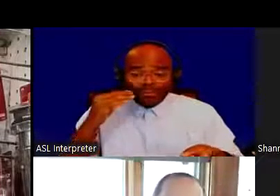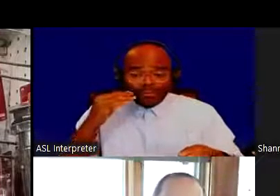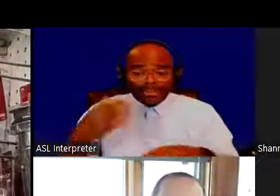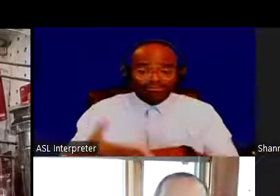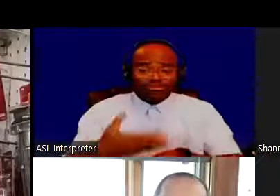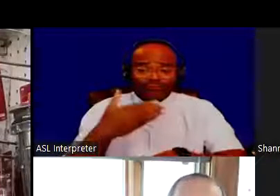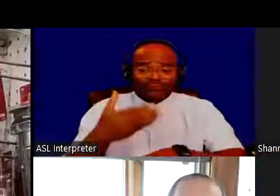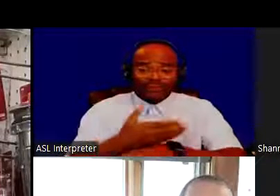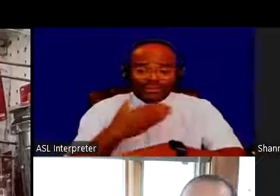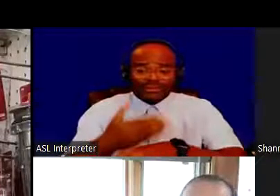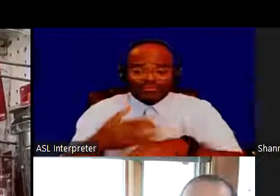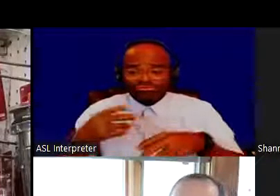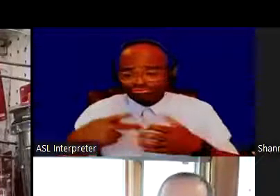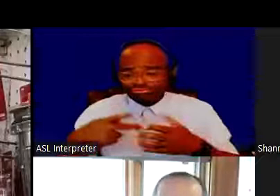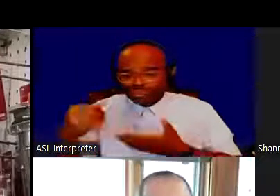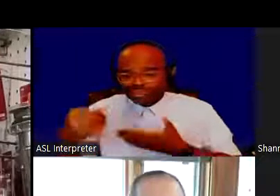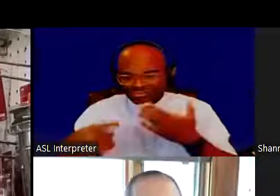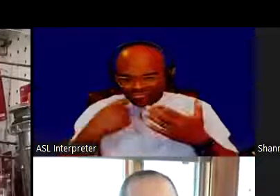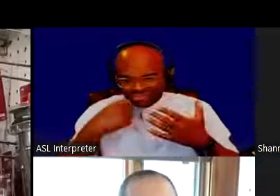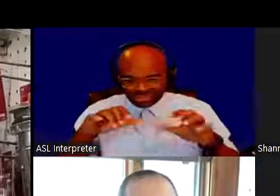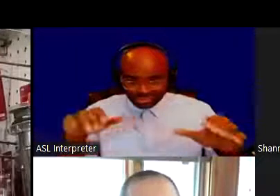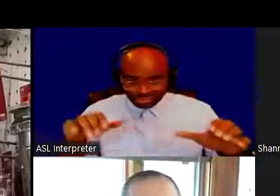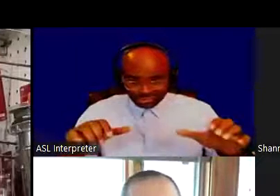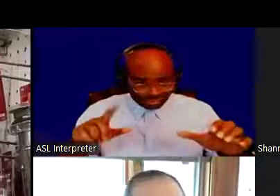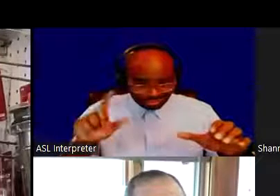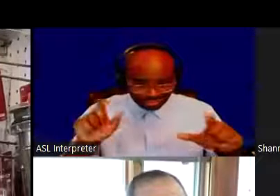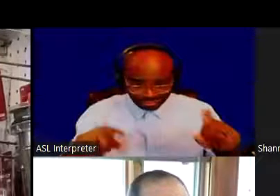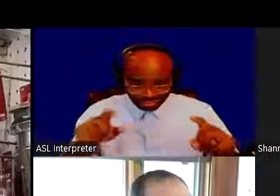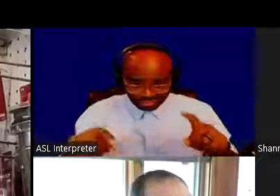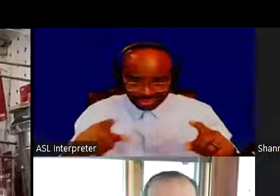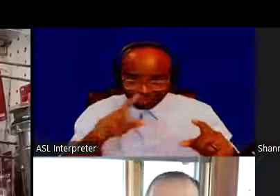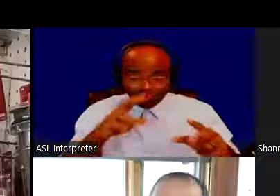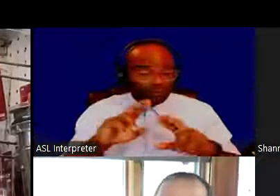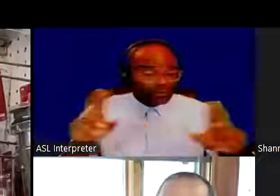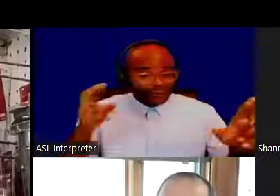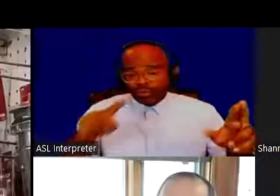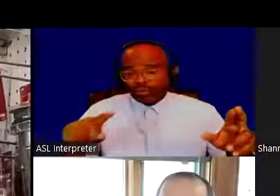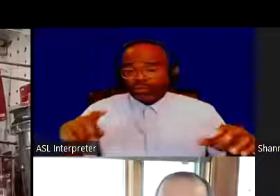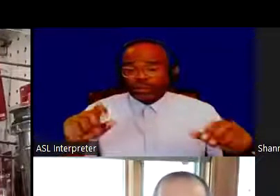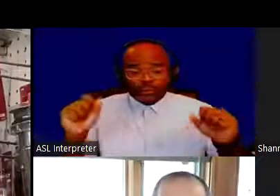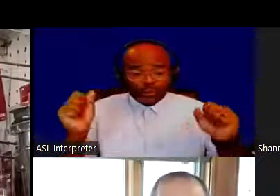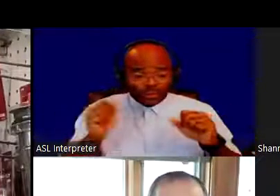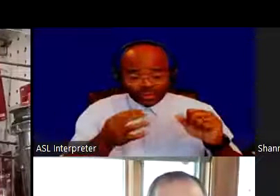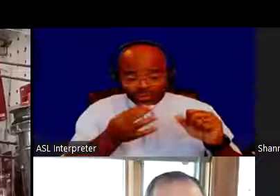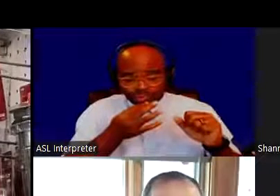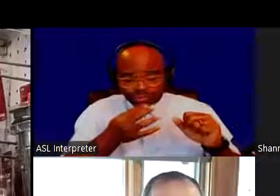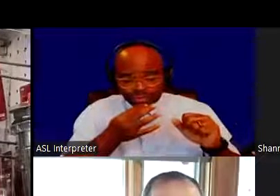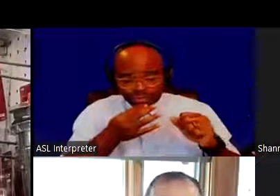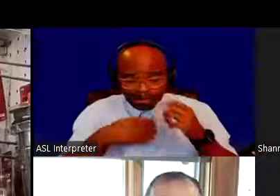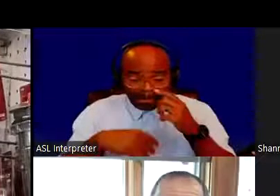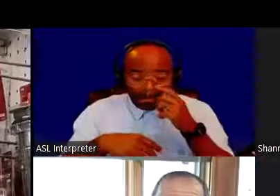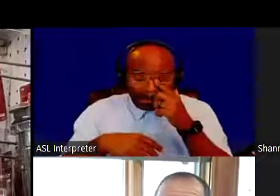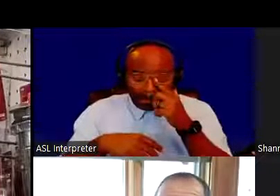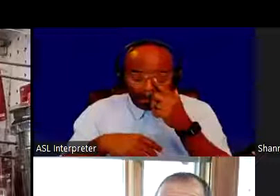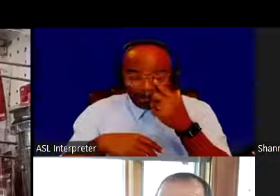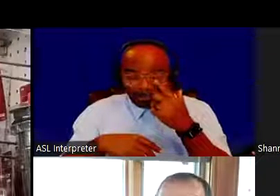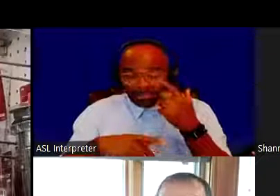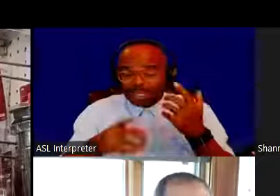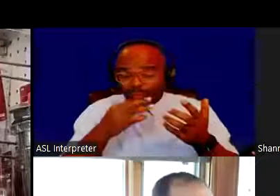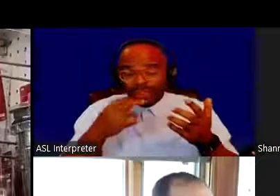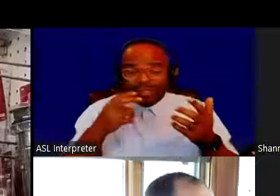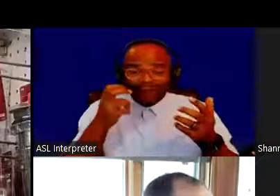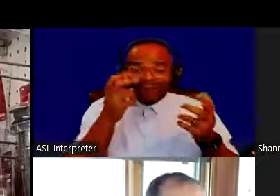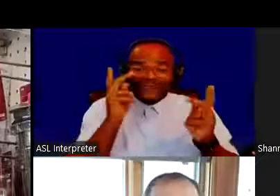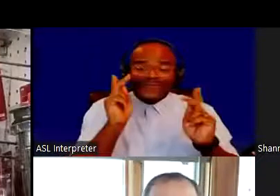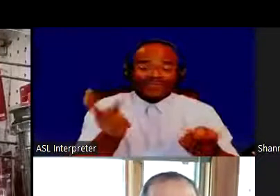tell me briefly about? What have you done to get ready for winter, or something you've done interesting in your house lately? Because we're going to take a trip to the hardware